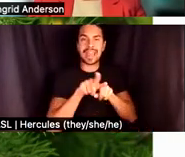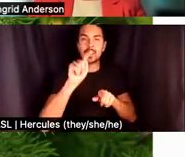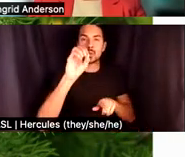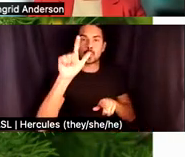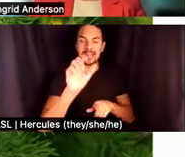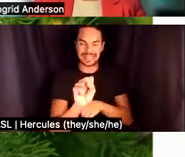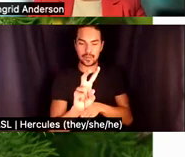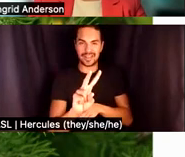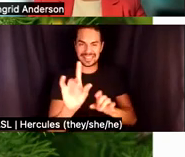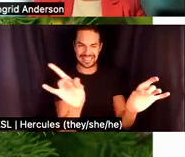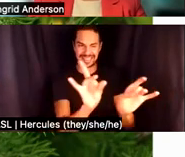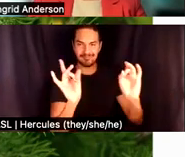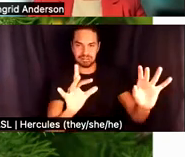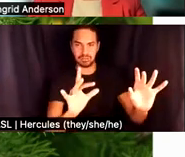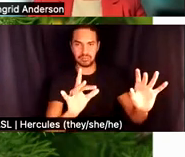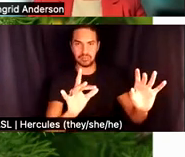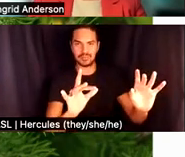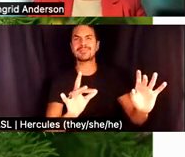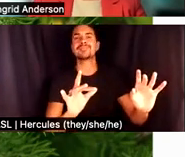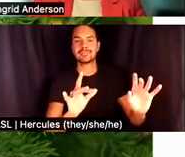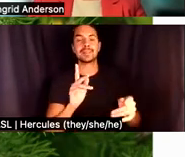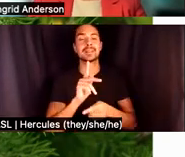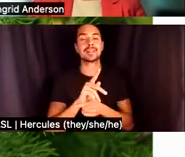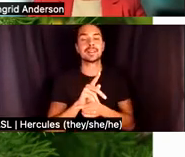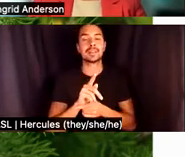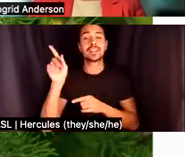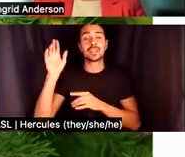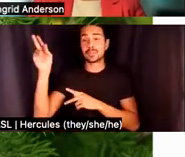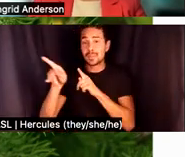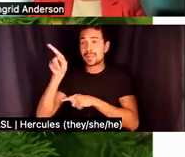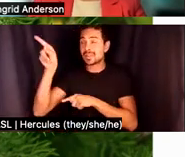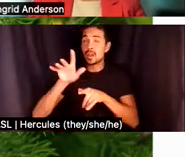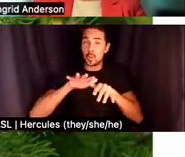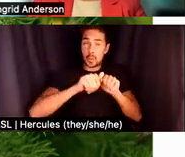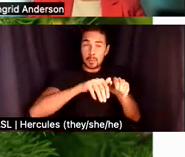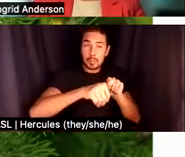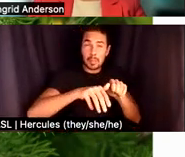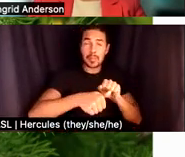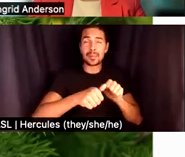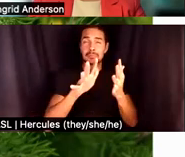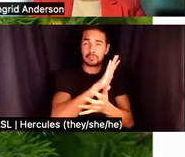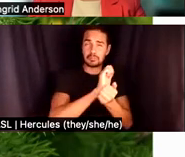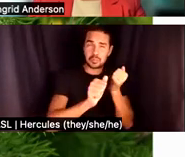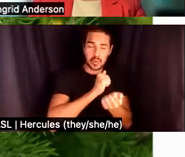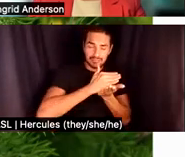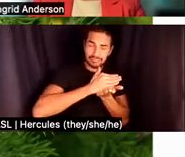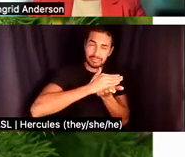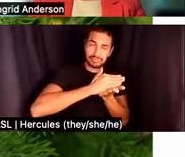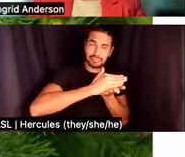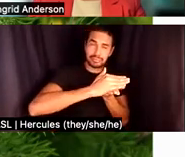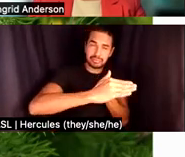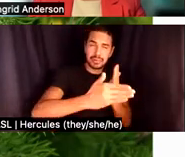with colonization, people literally raped and pillaged their way through villages. And so that was one way that they could